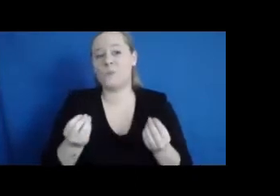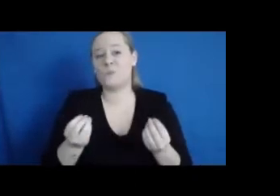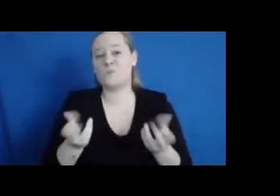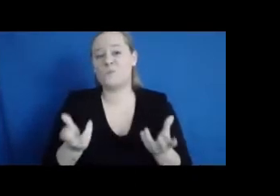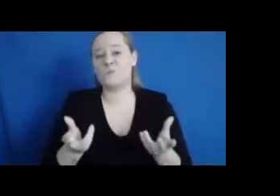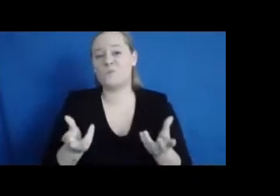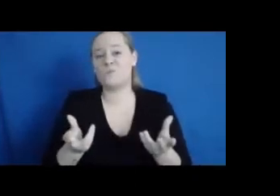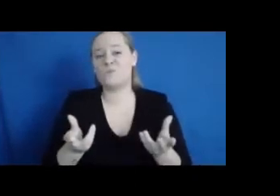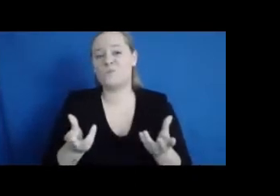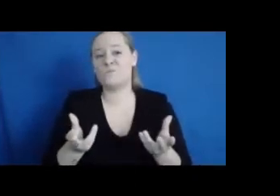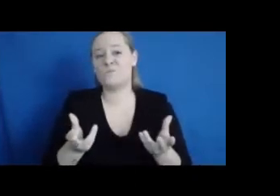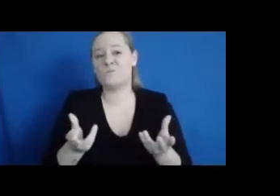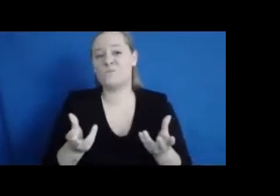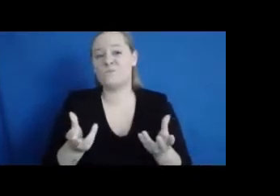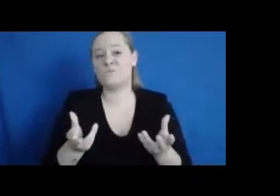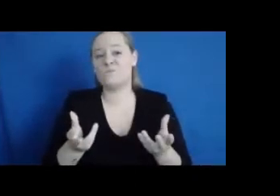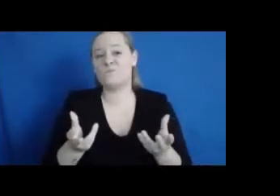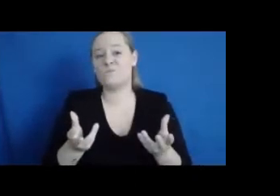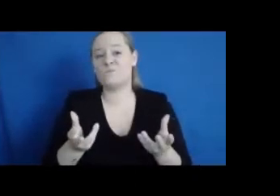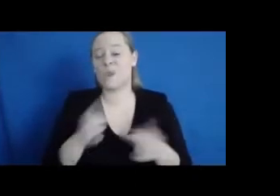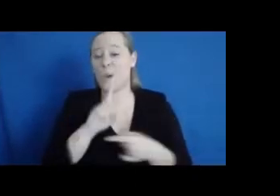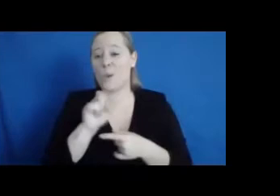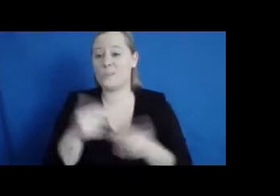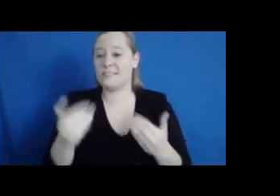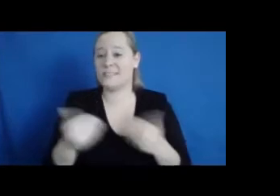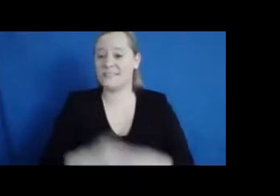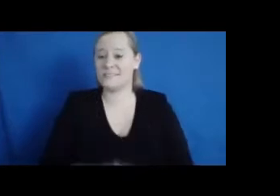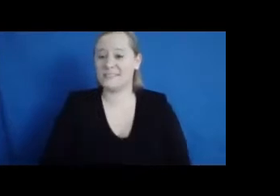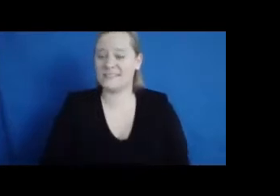I will take some questions.